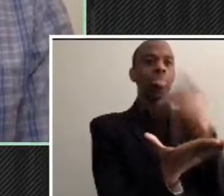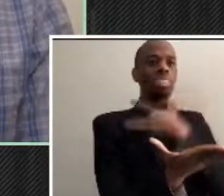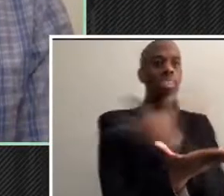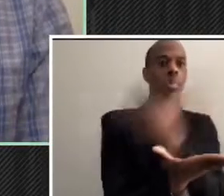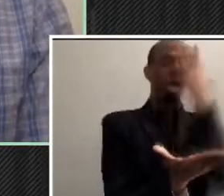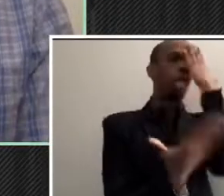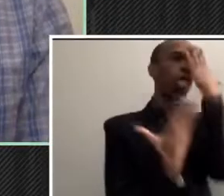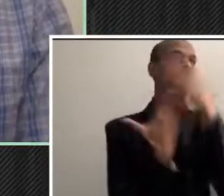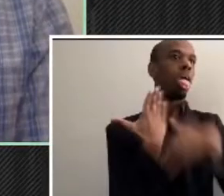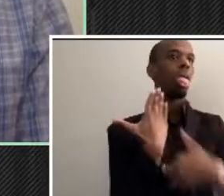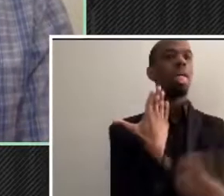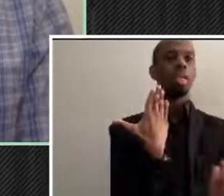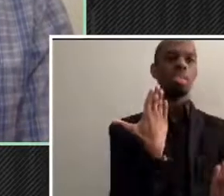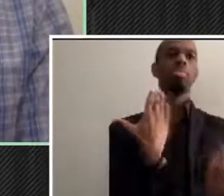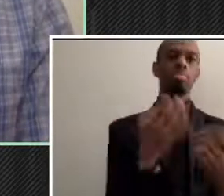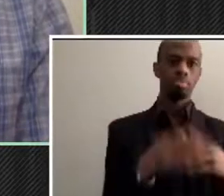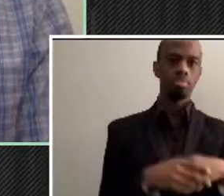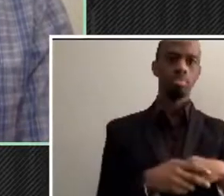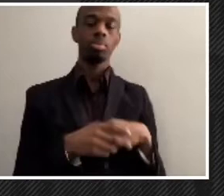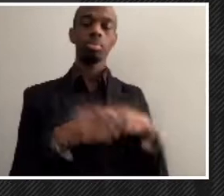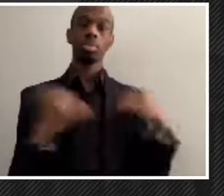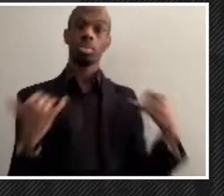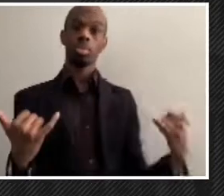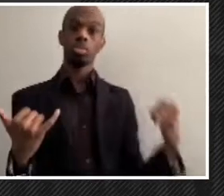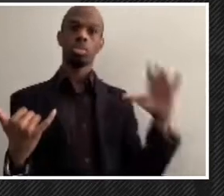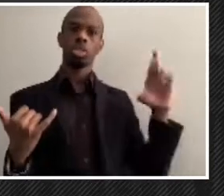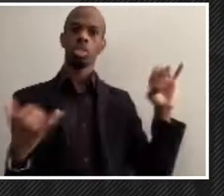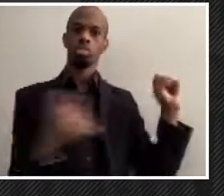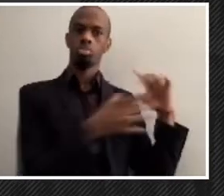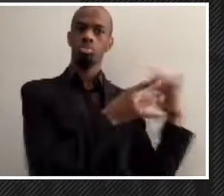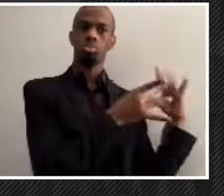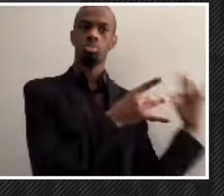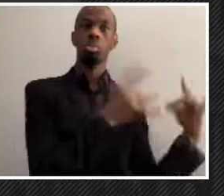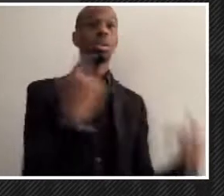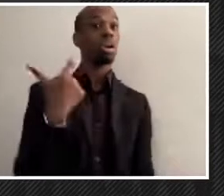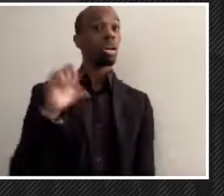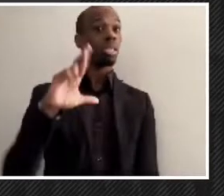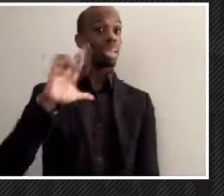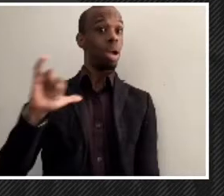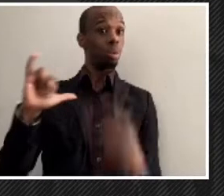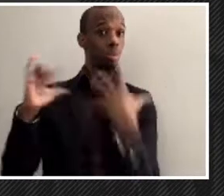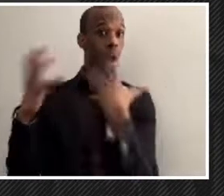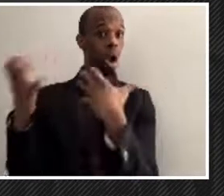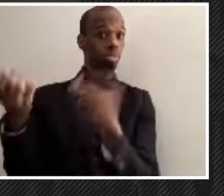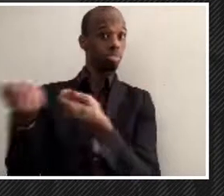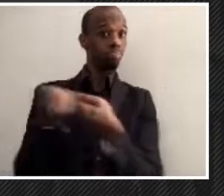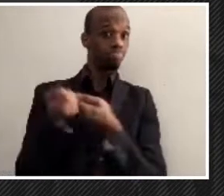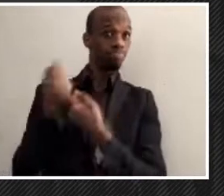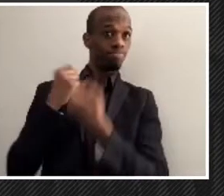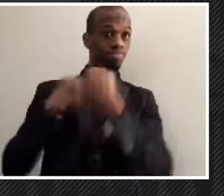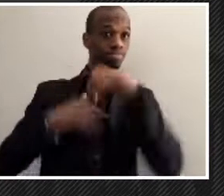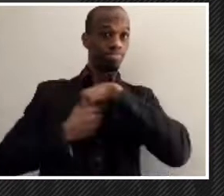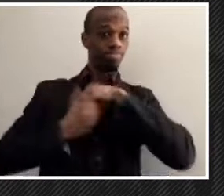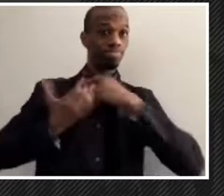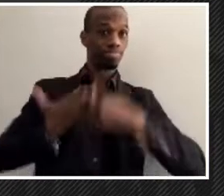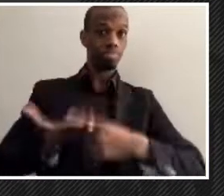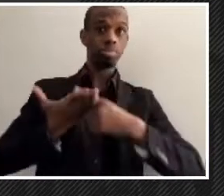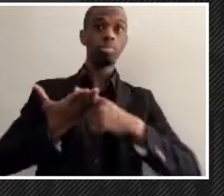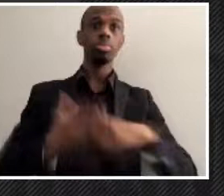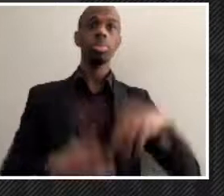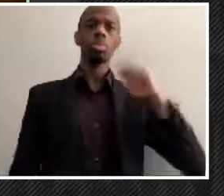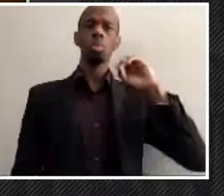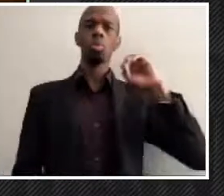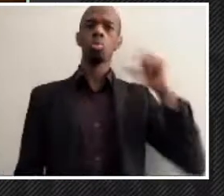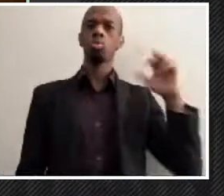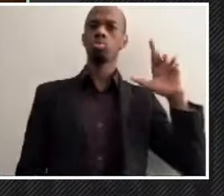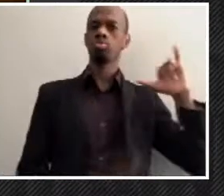Gary, why don't we bring you into the conversation? Any thoughts? So I think Yusuf hit the nail on the head.